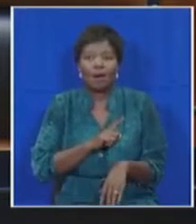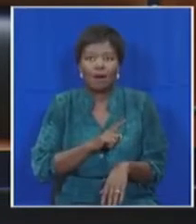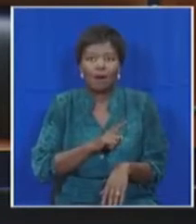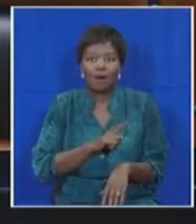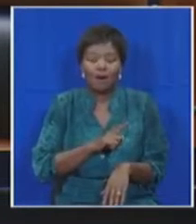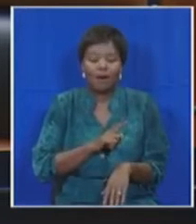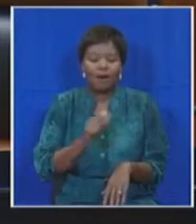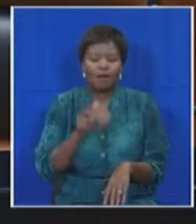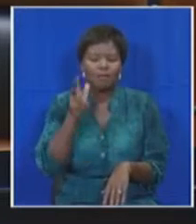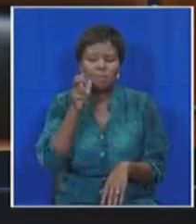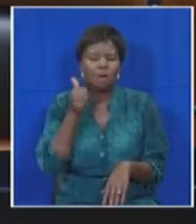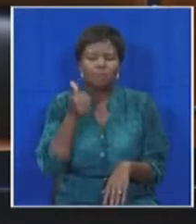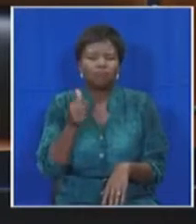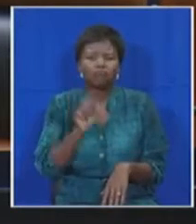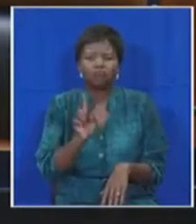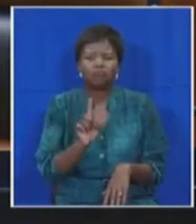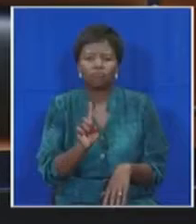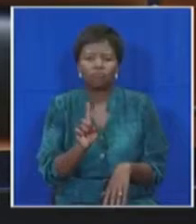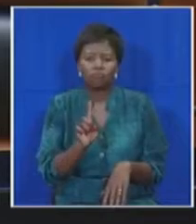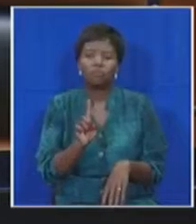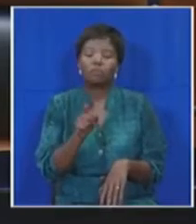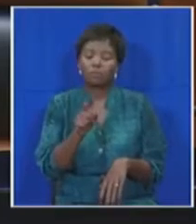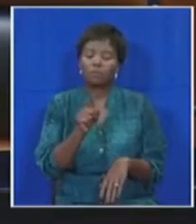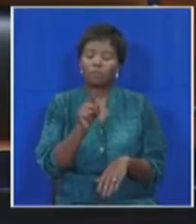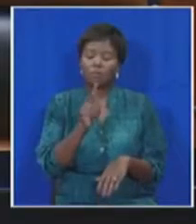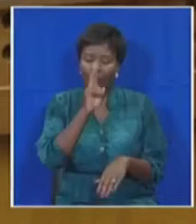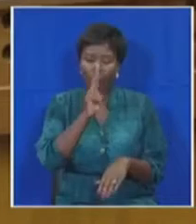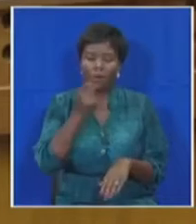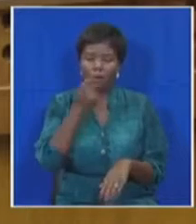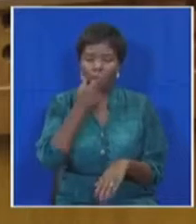nice. Proceed, Honorable Maimane.